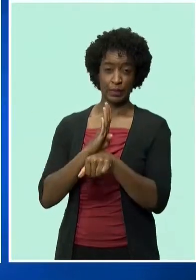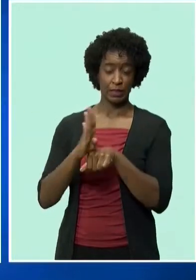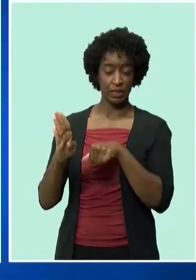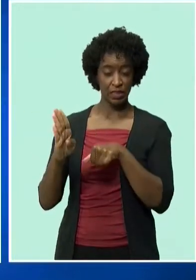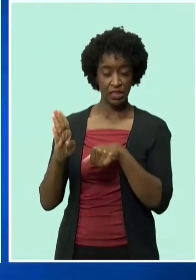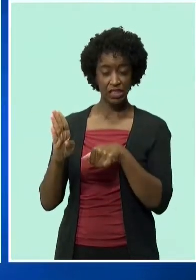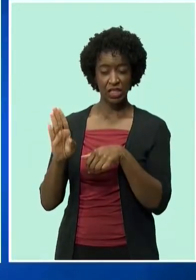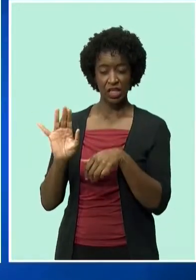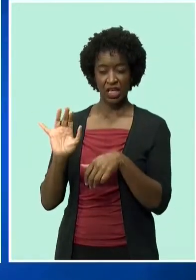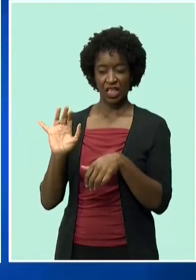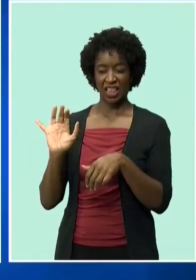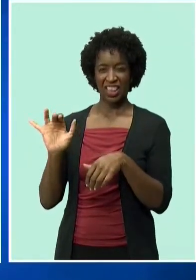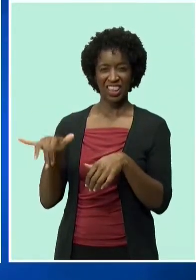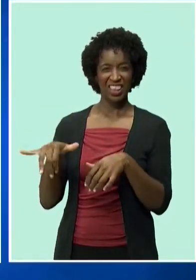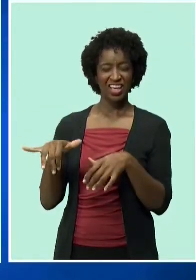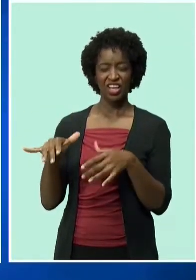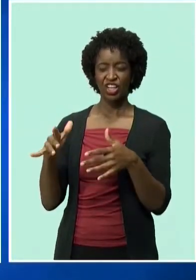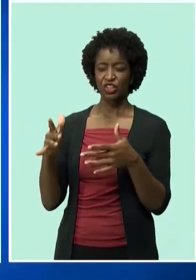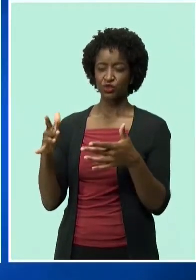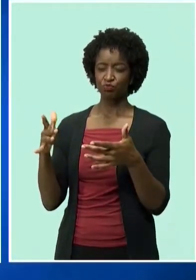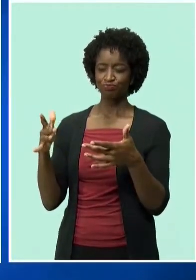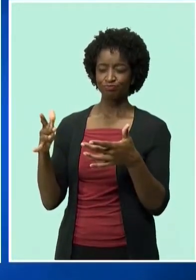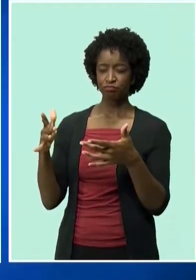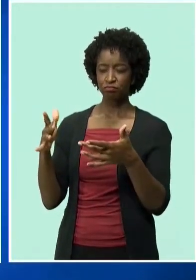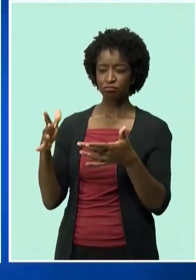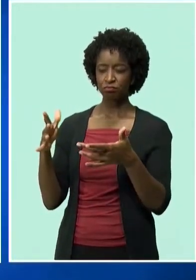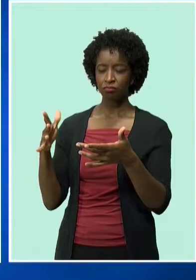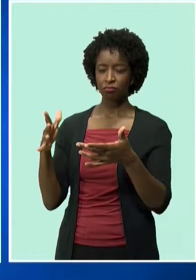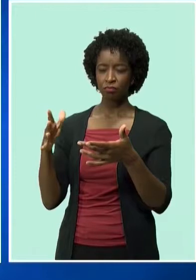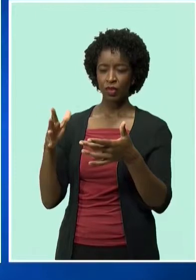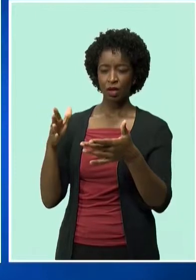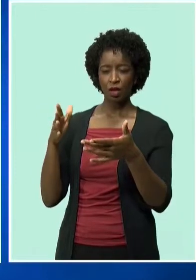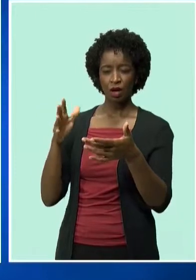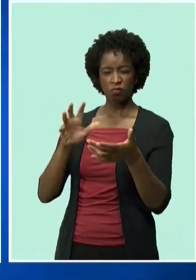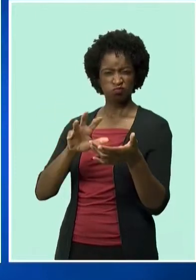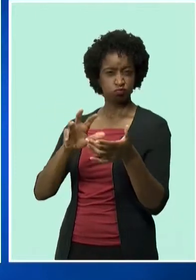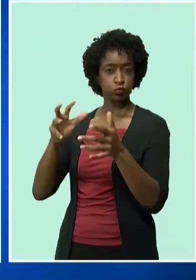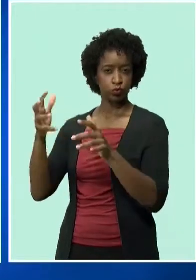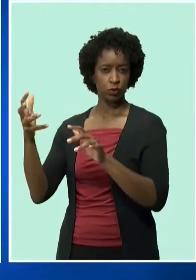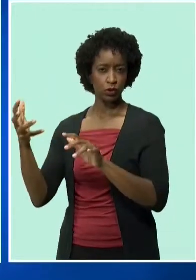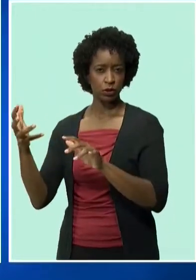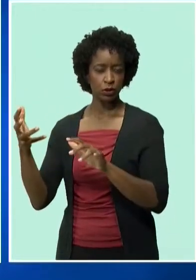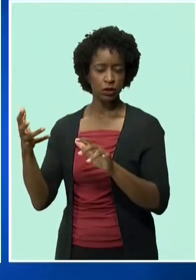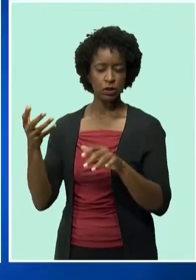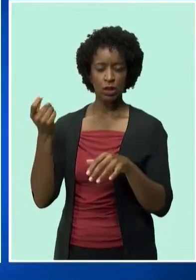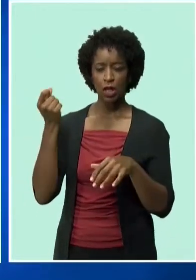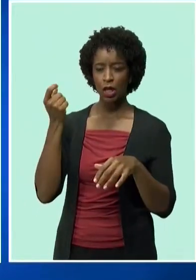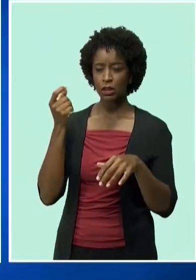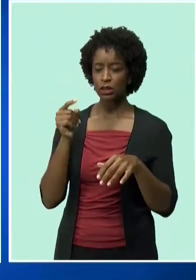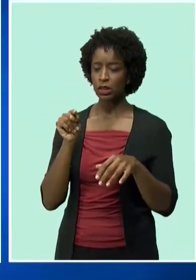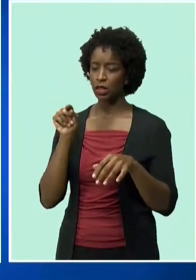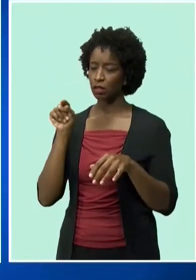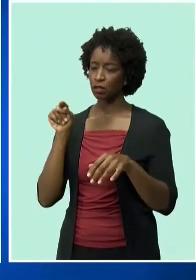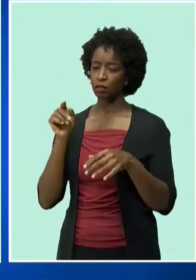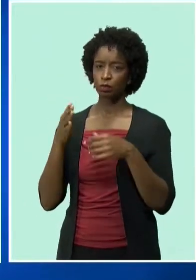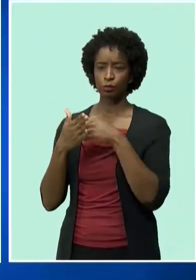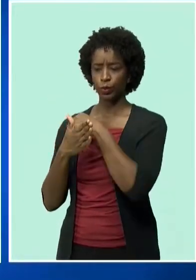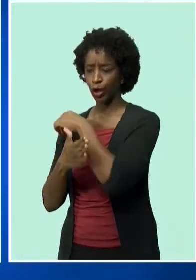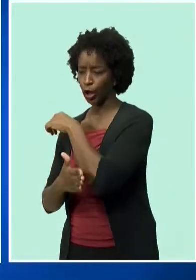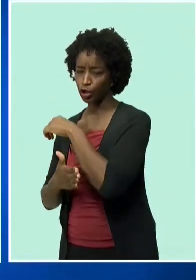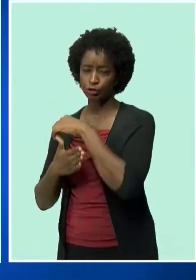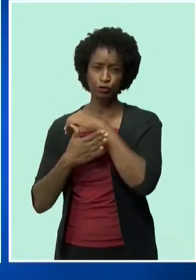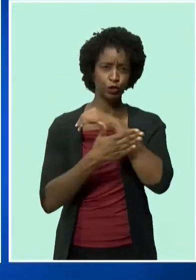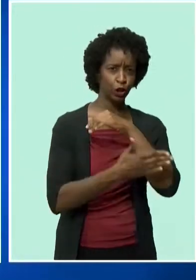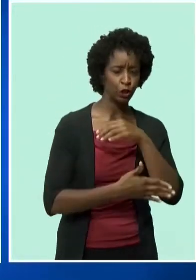trade, undermine flows of finances across borders if we do not have